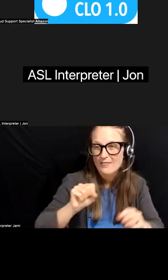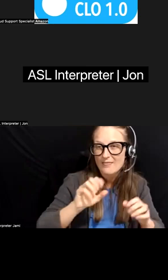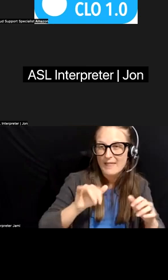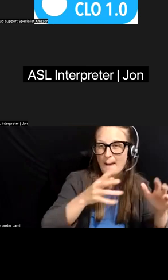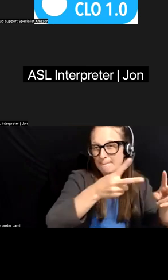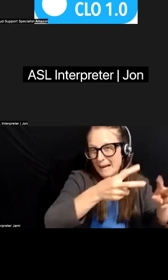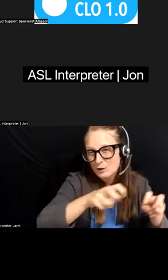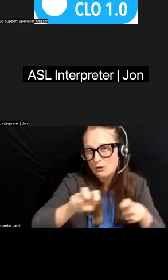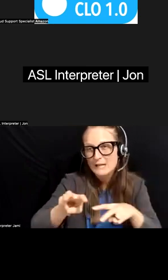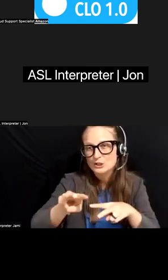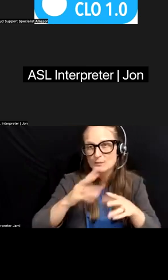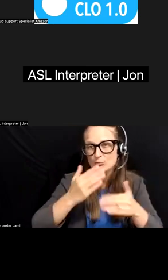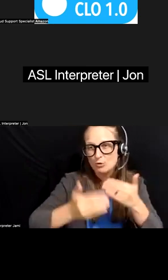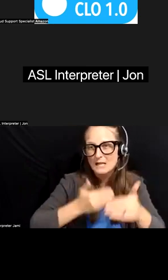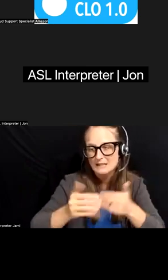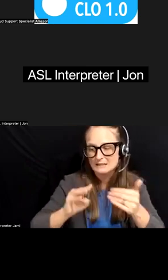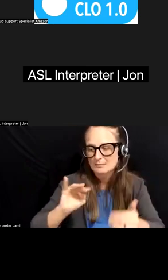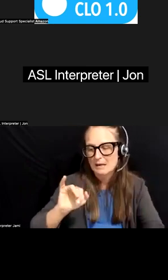can be complicated.